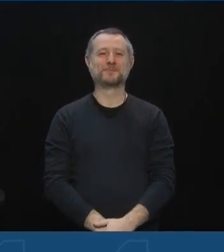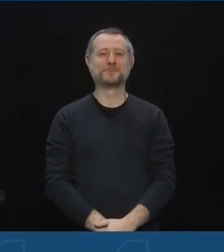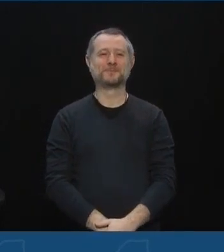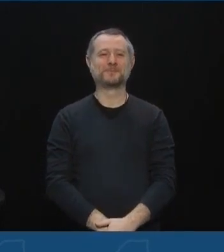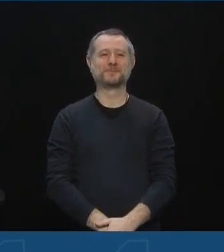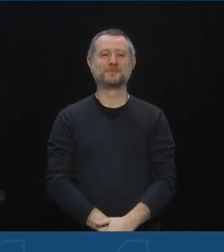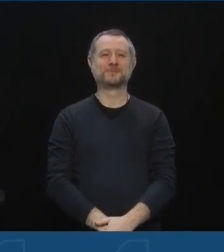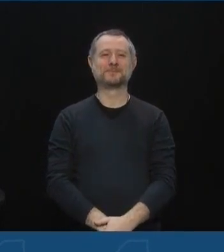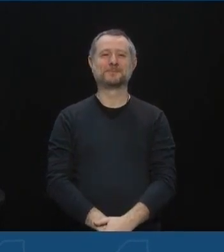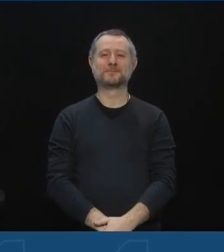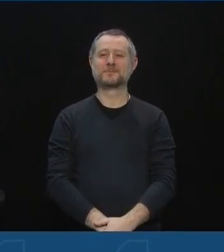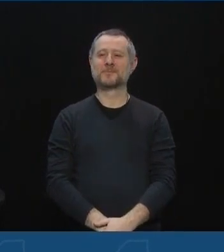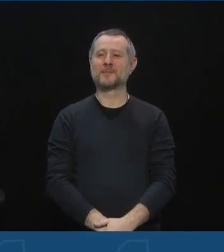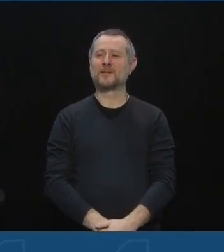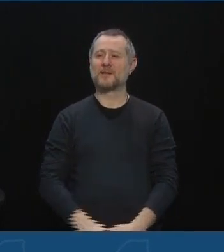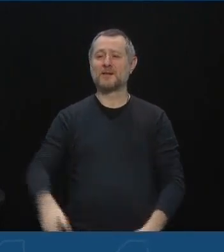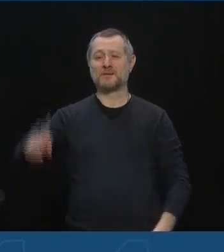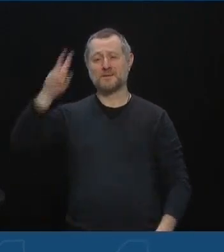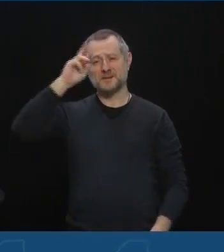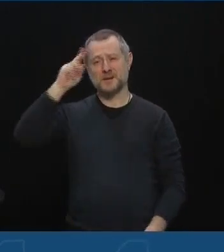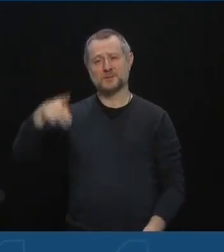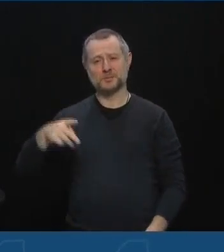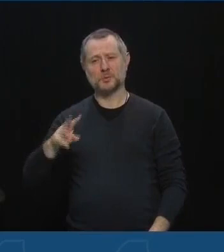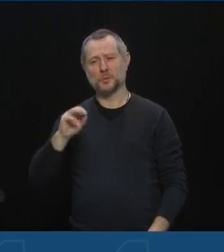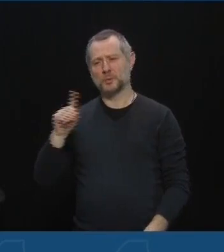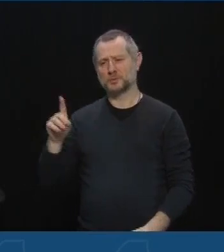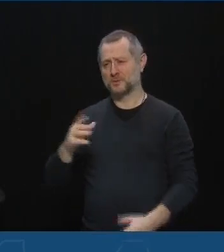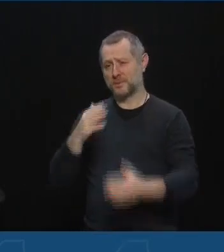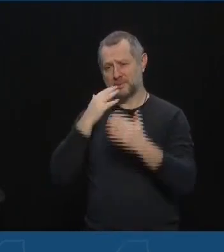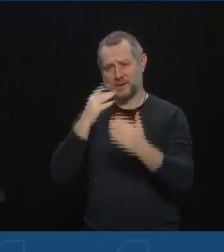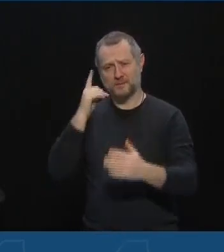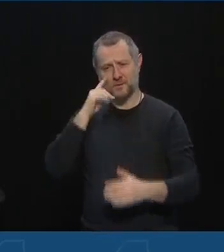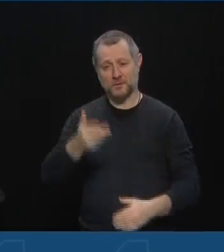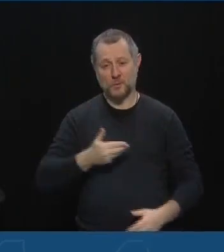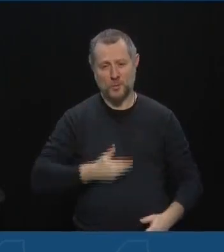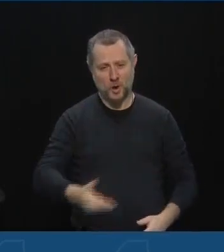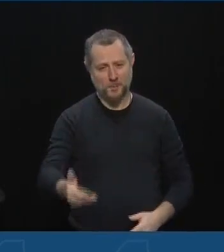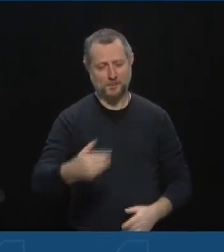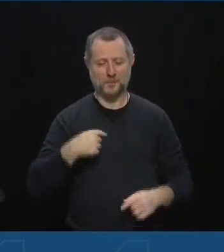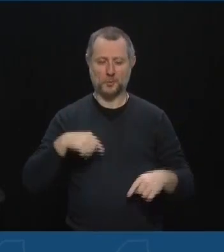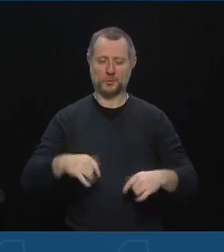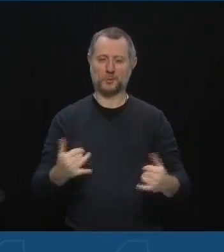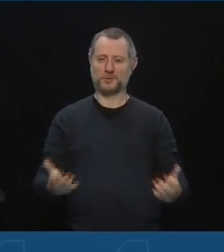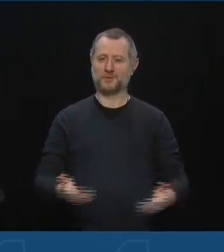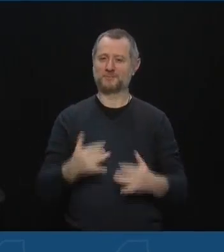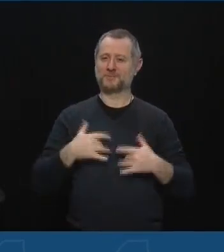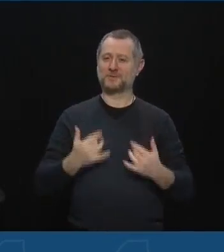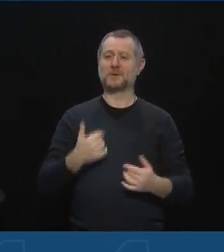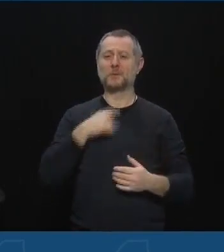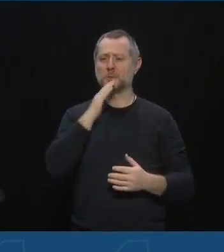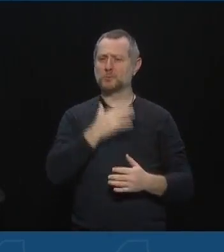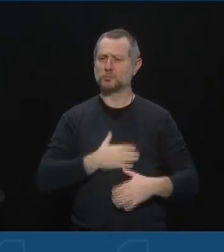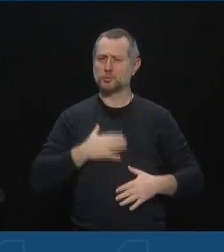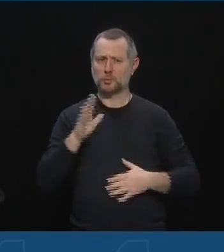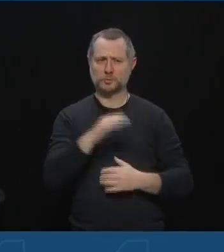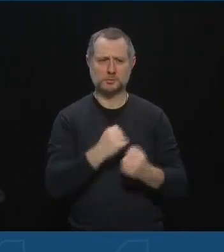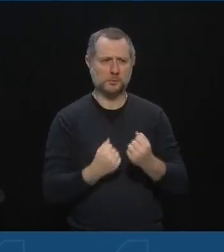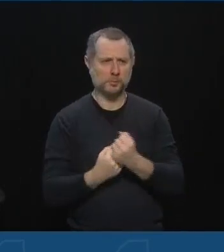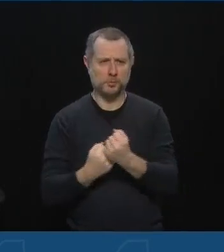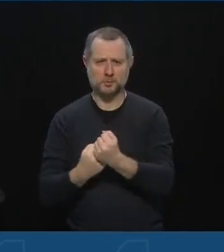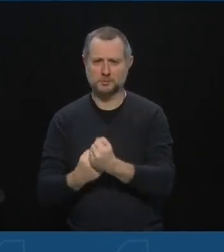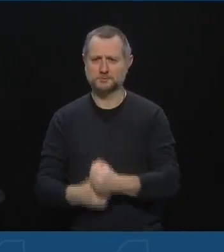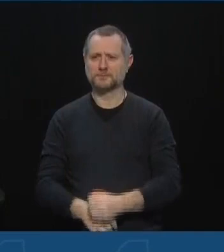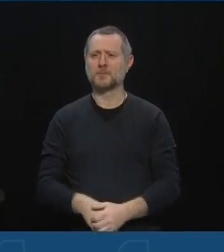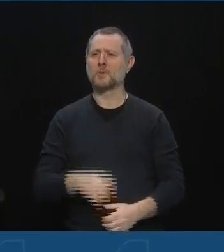Vice President Gretchen Wood, thank you for welcoming us here today. Appreciate everyone's support. How about that